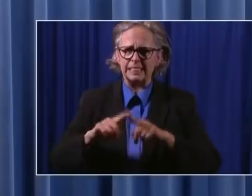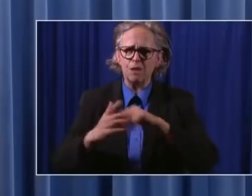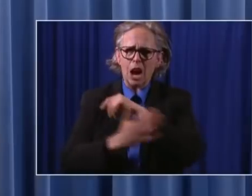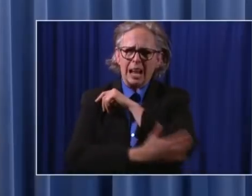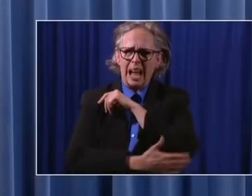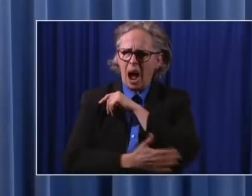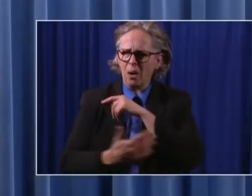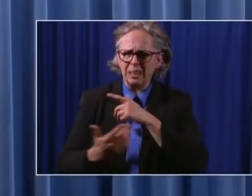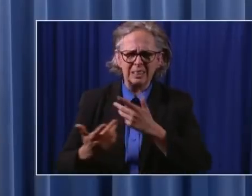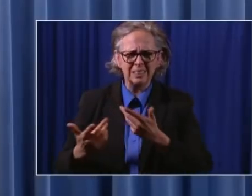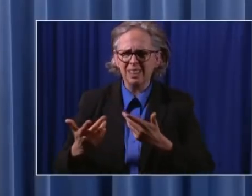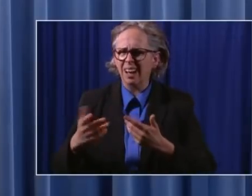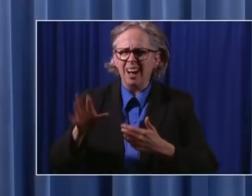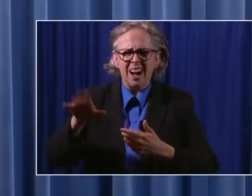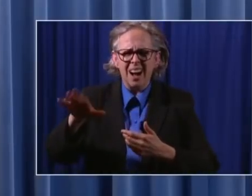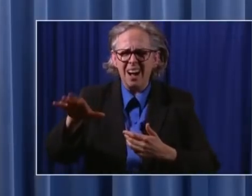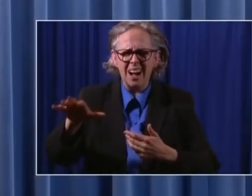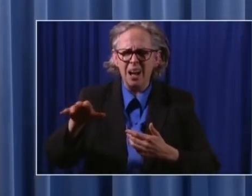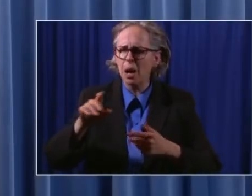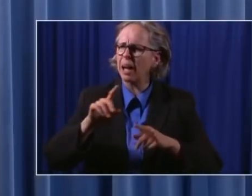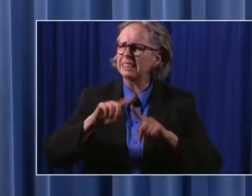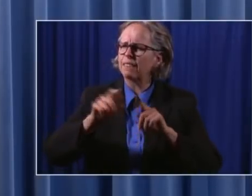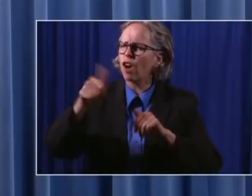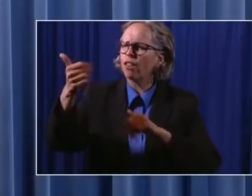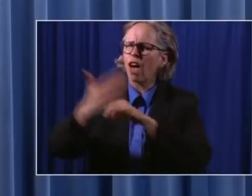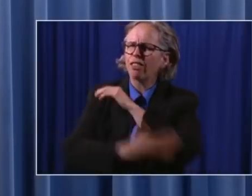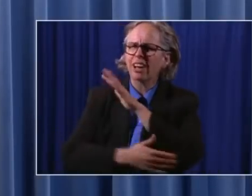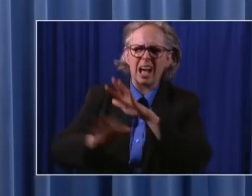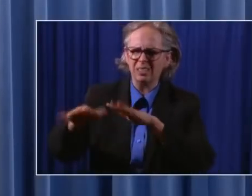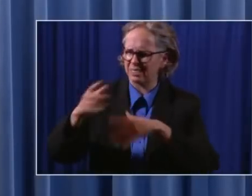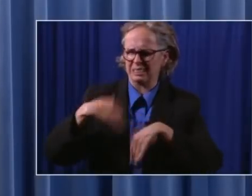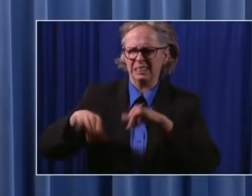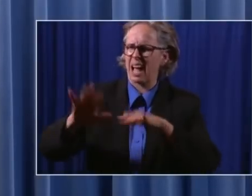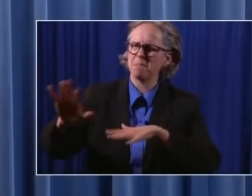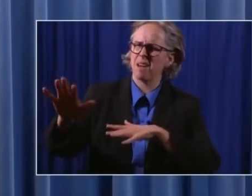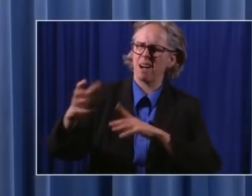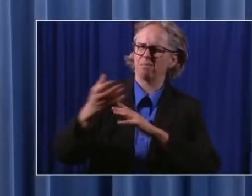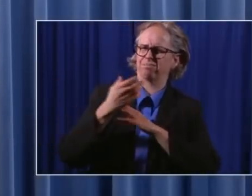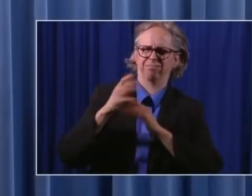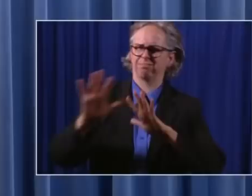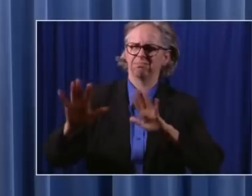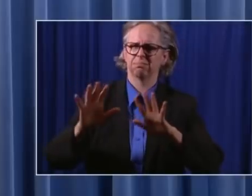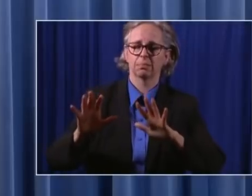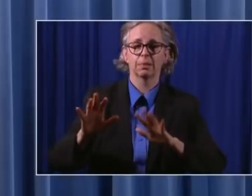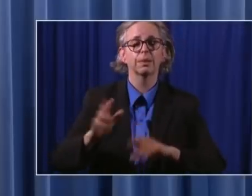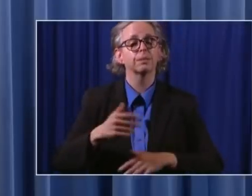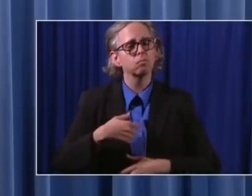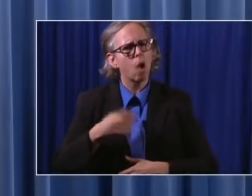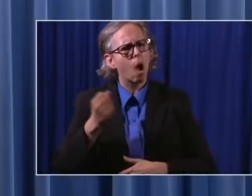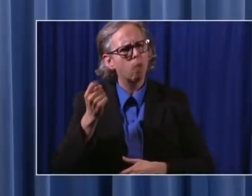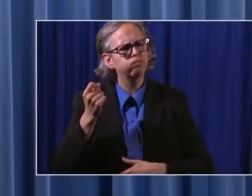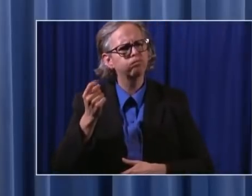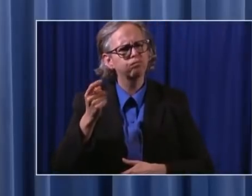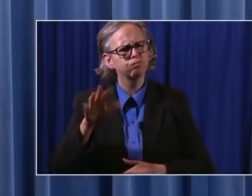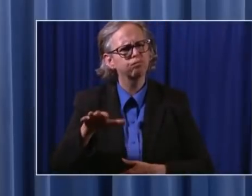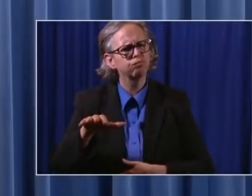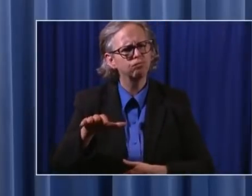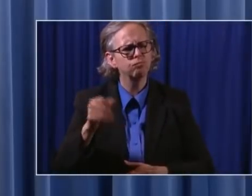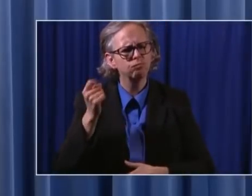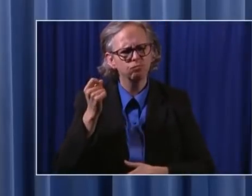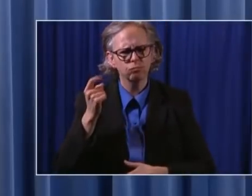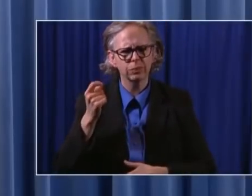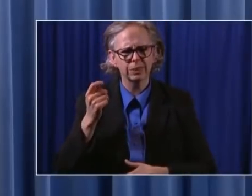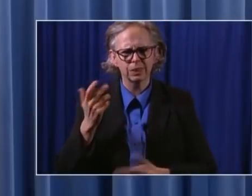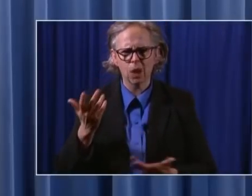have as many COVID cases, et cetera. So what we decided to do is to really be able to inform people every